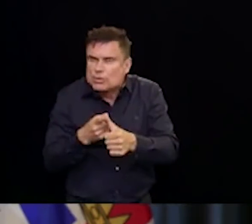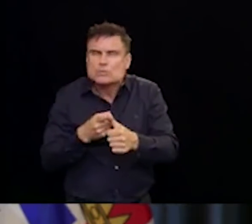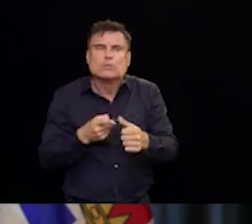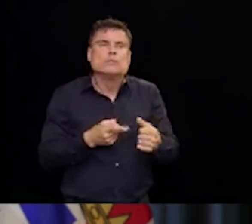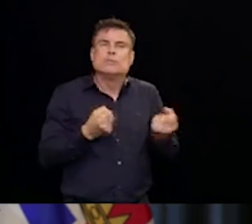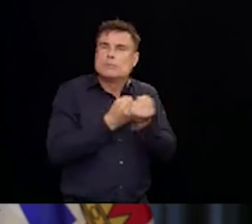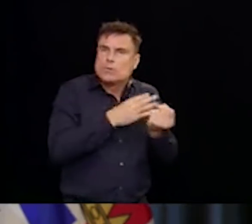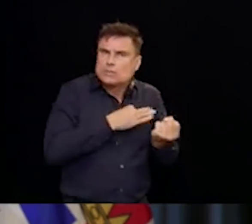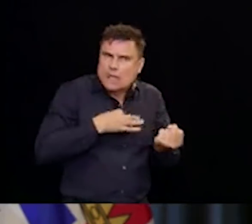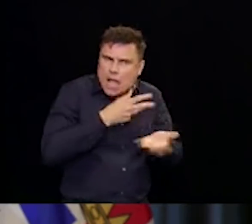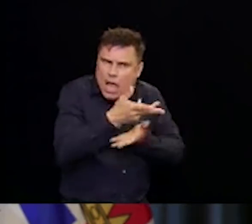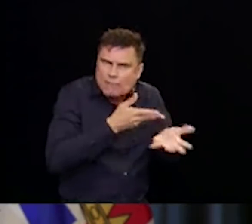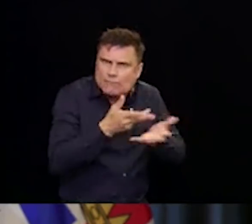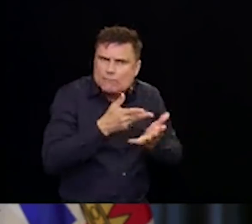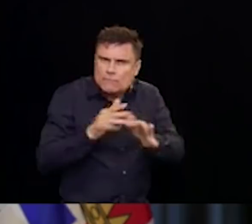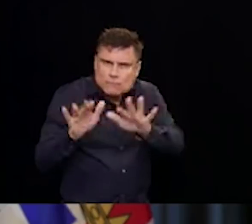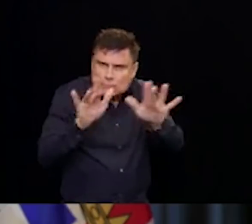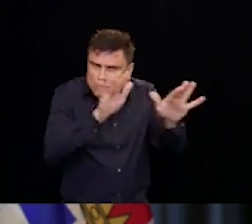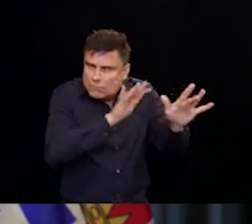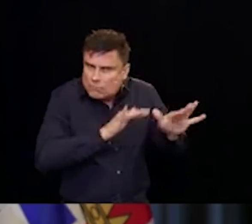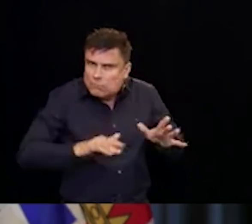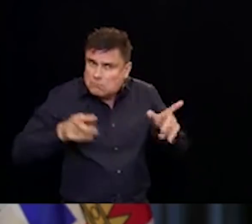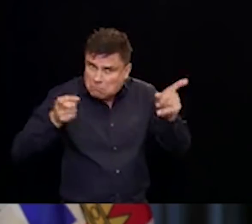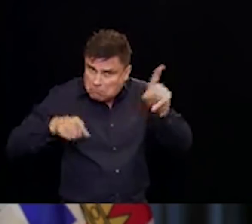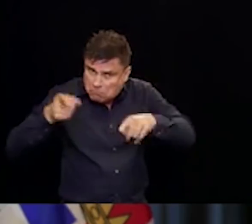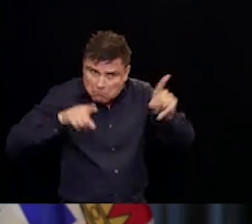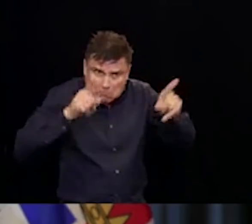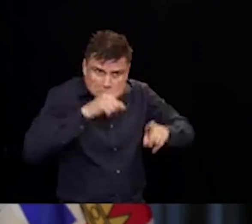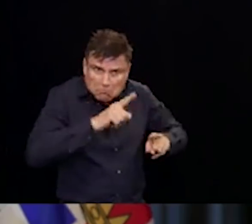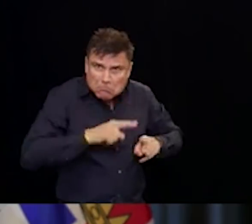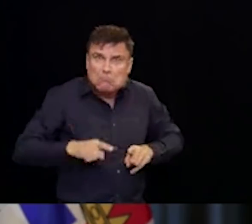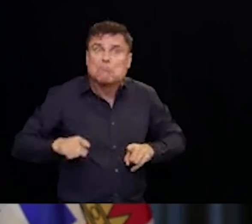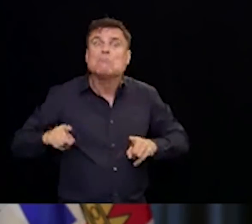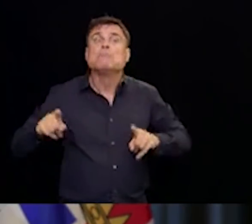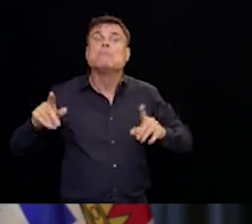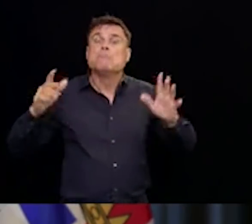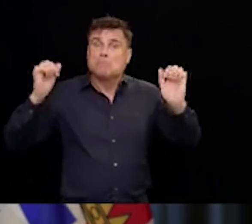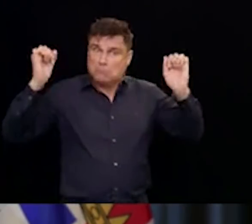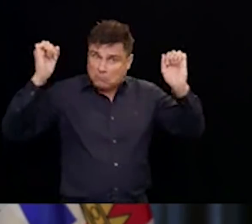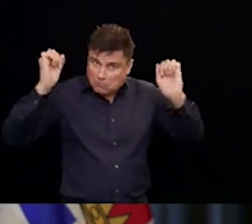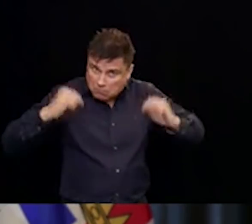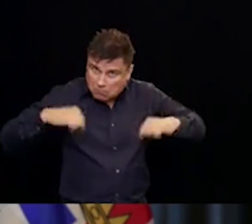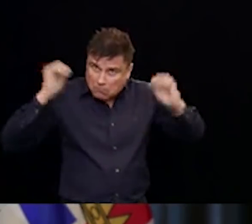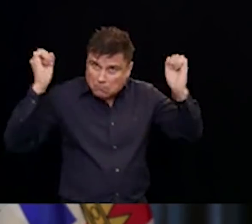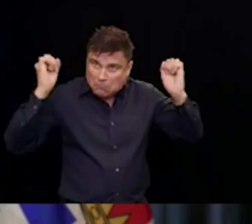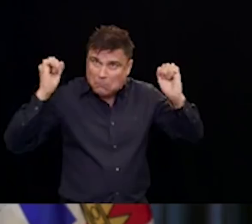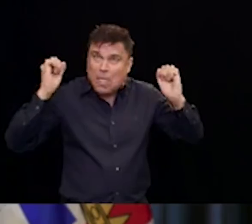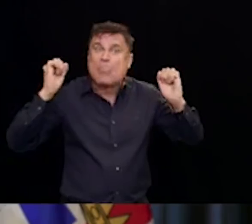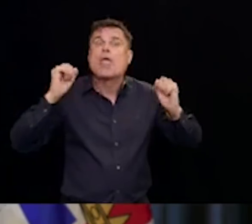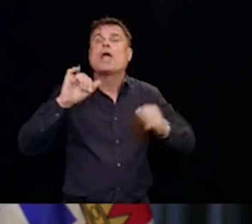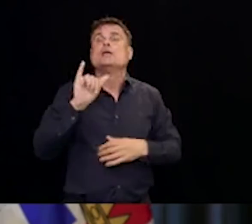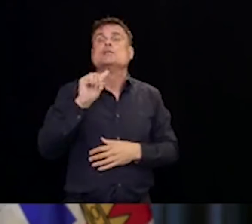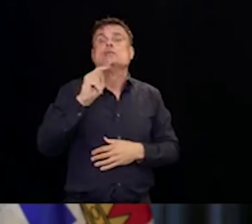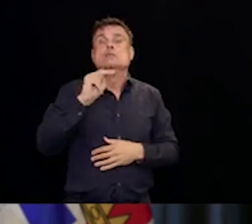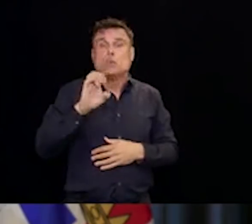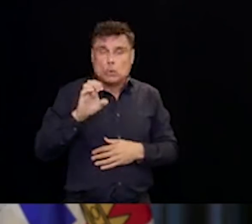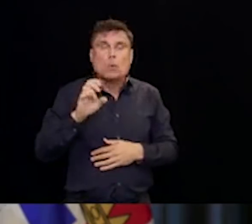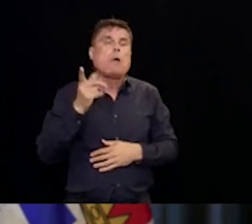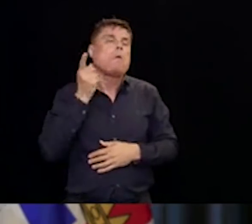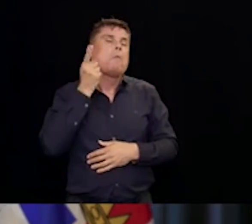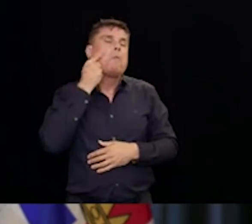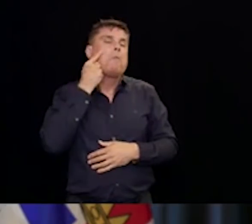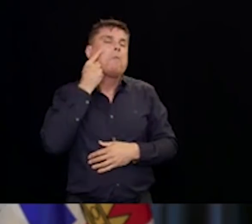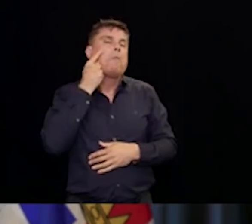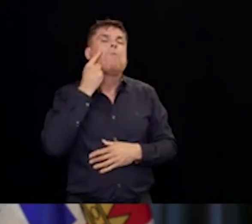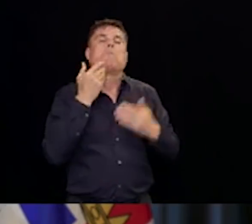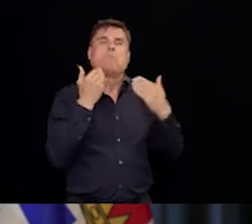of June as a test case so we could understand how we can best proceed with the new school year in September. And that, this past